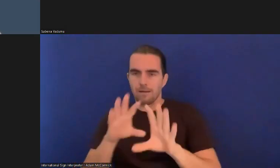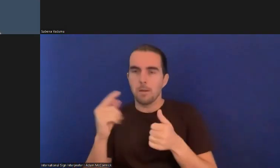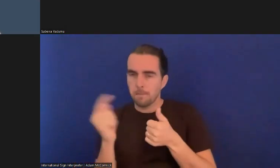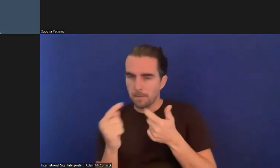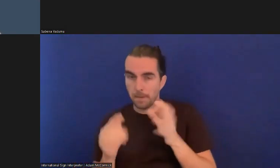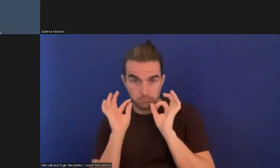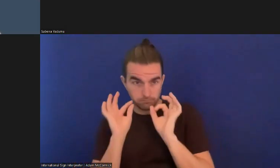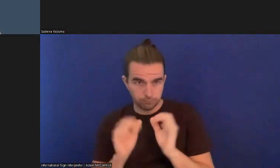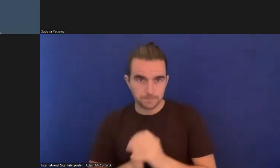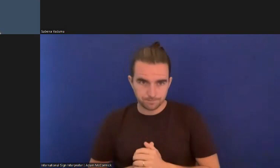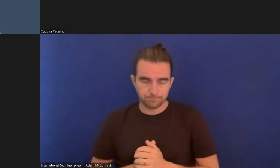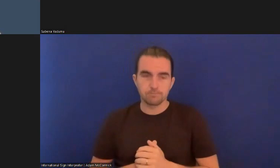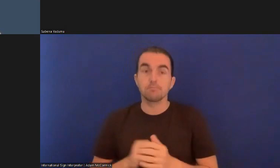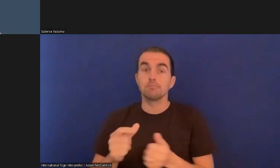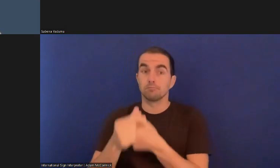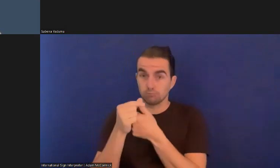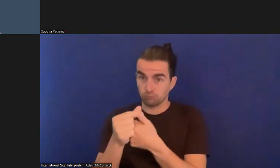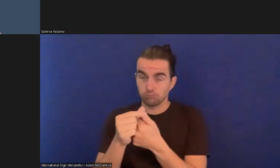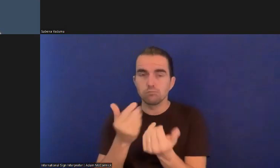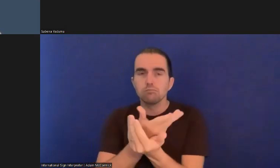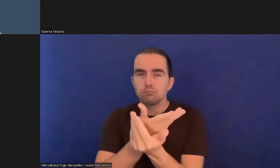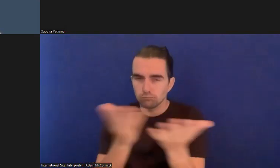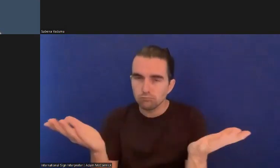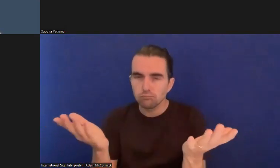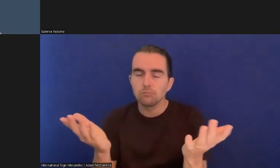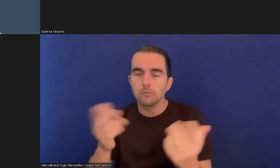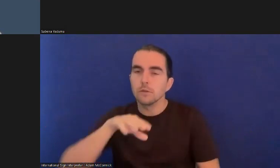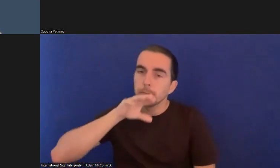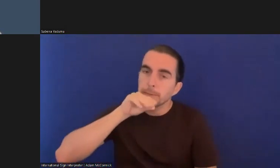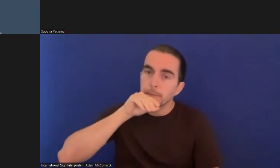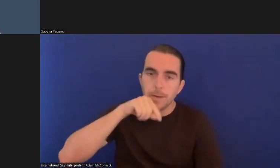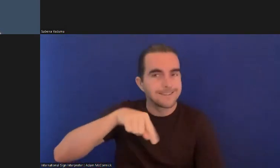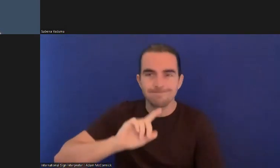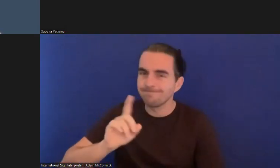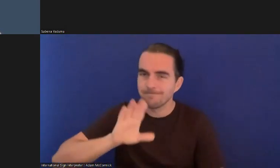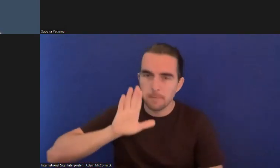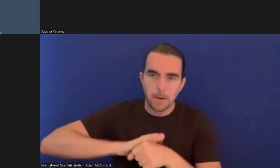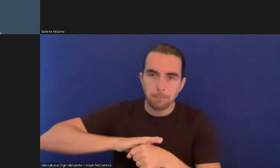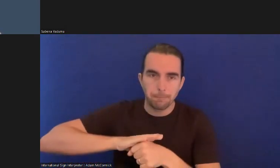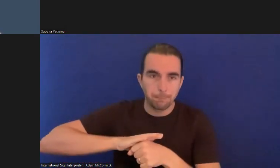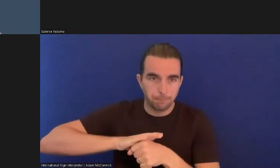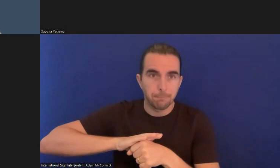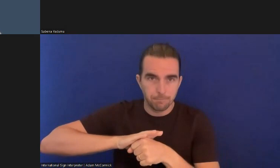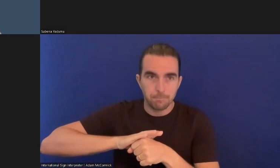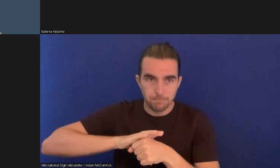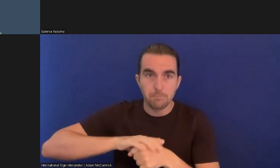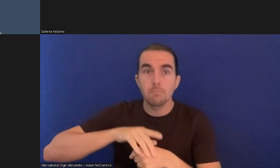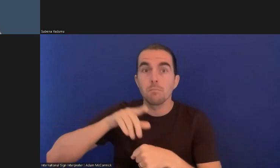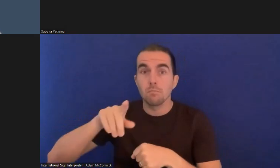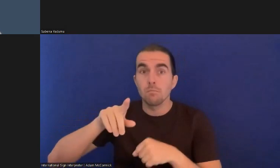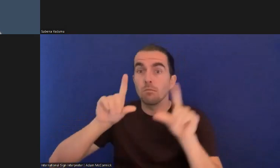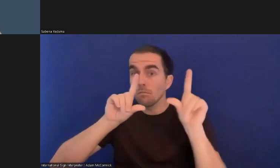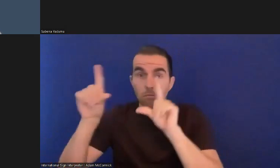support with the quality and connection of this webinar. If you have any technical hitches or